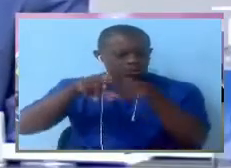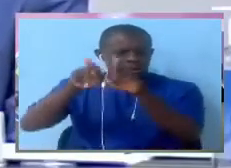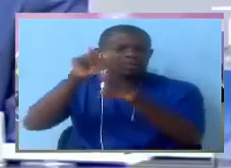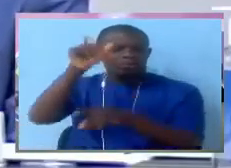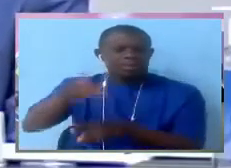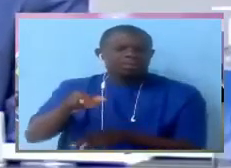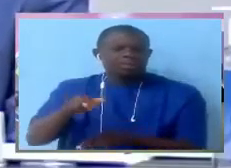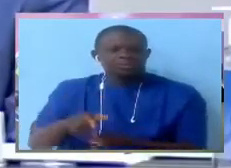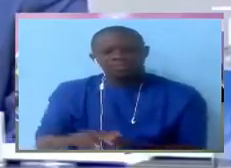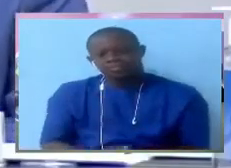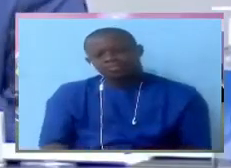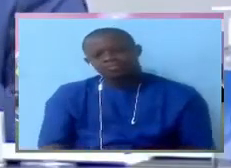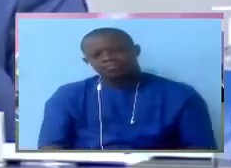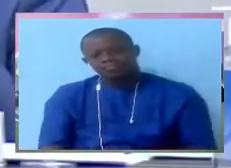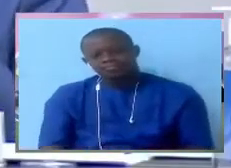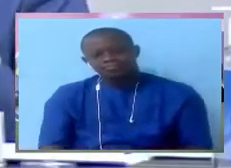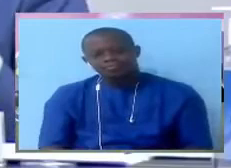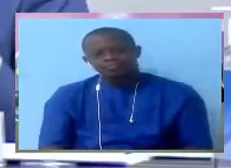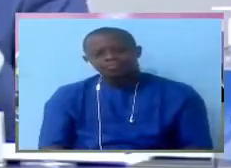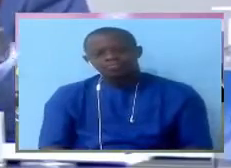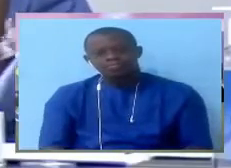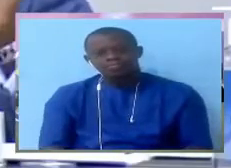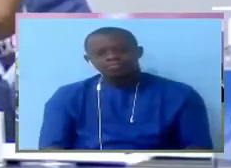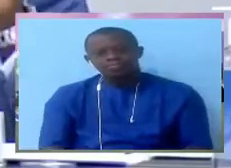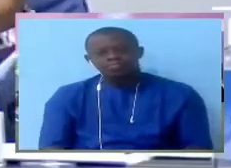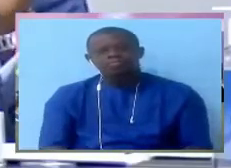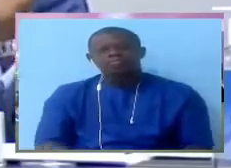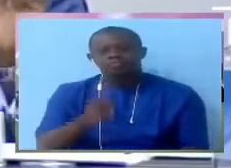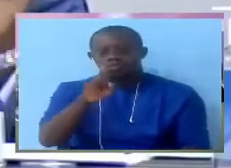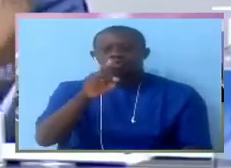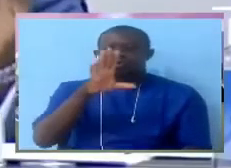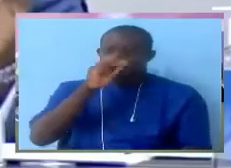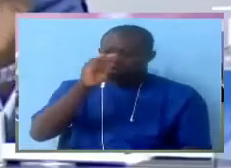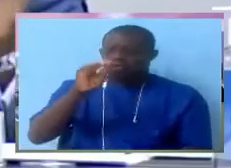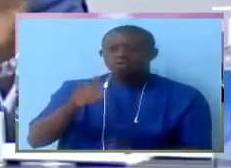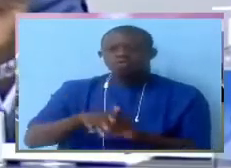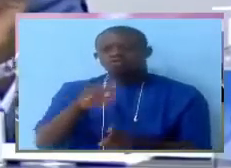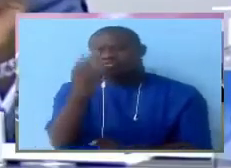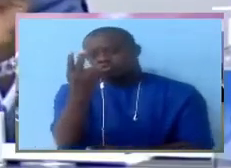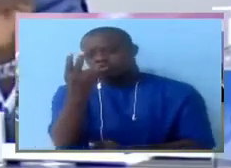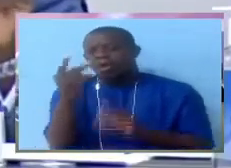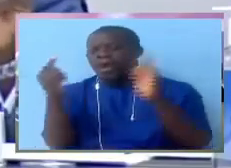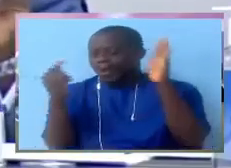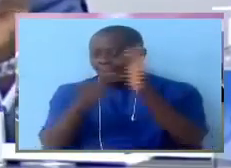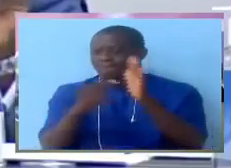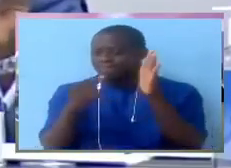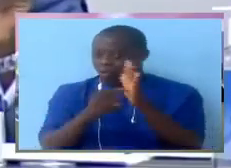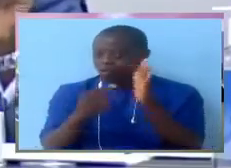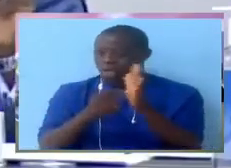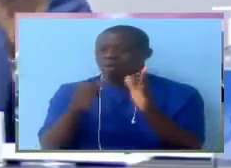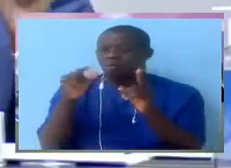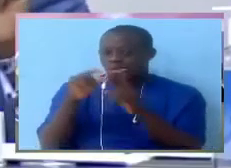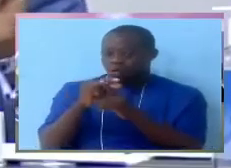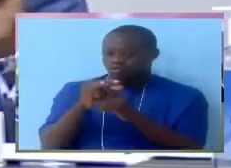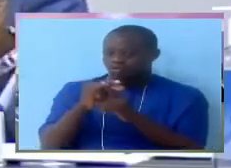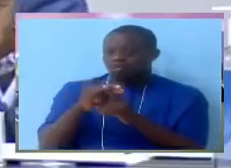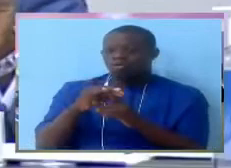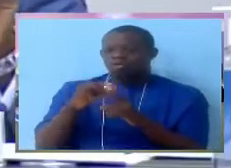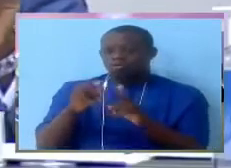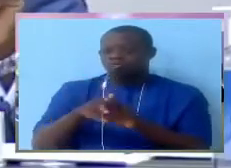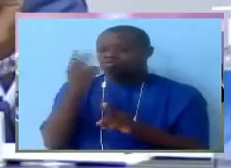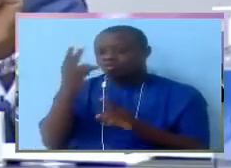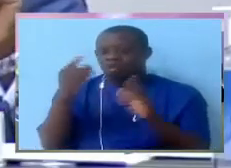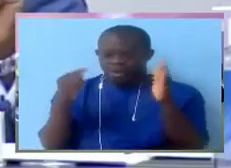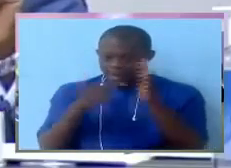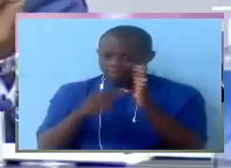boys to deal with the individual. You've mentioned two significant words or phrases.